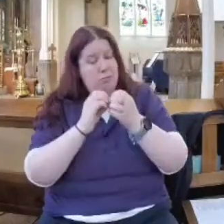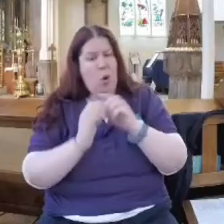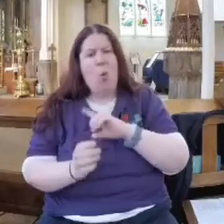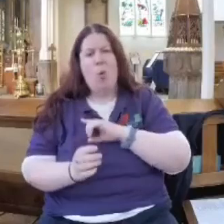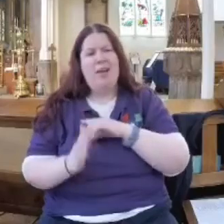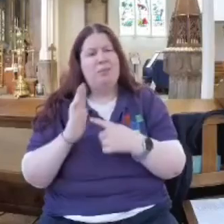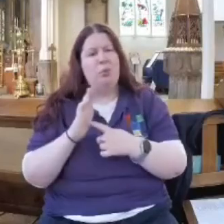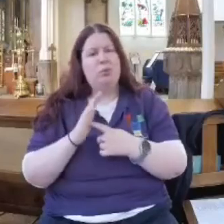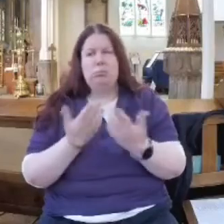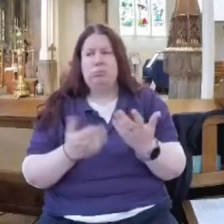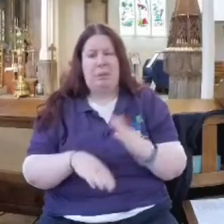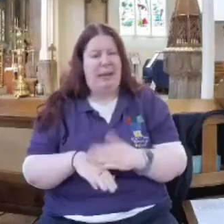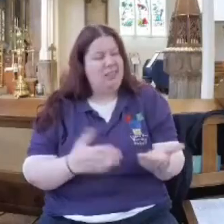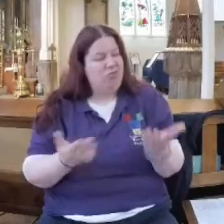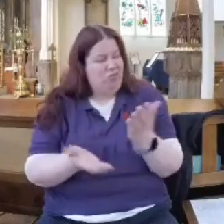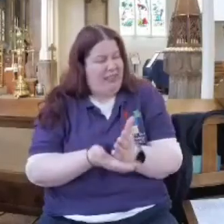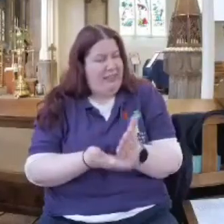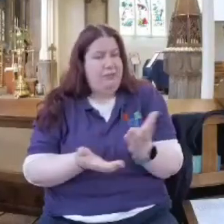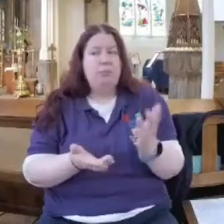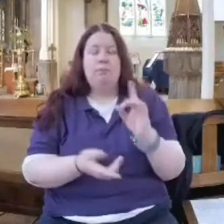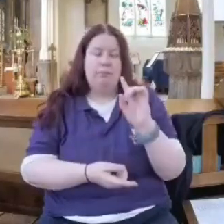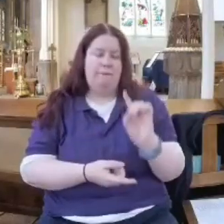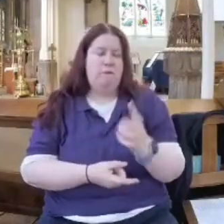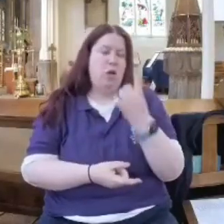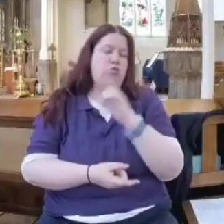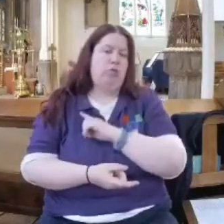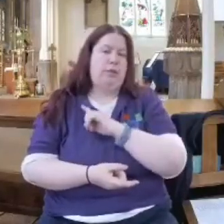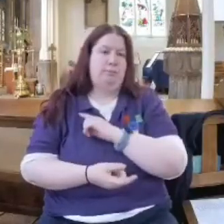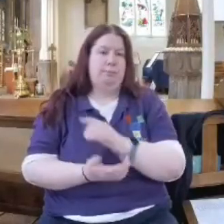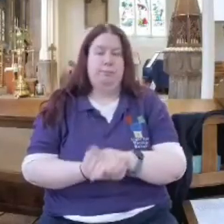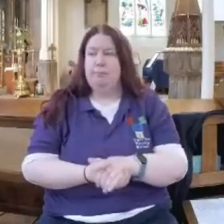matter? Well, a first reason.